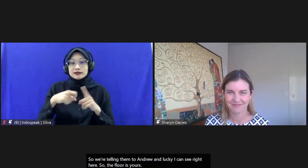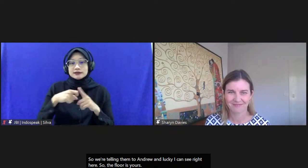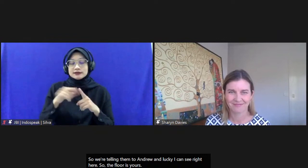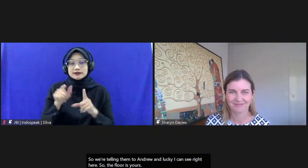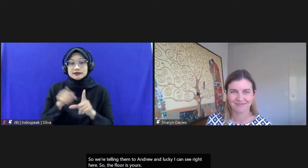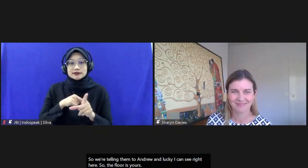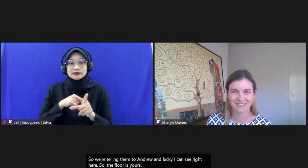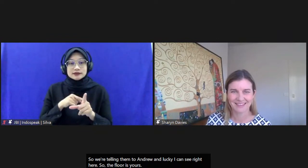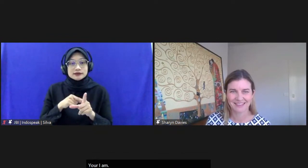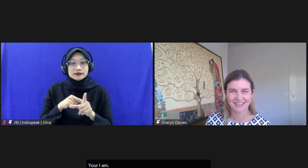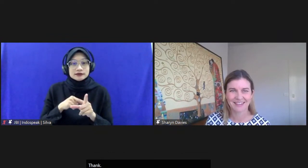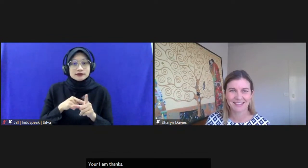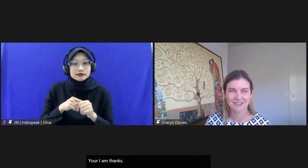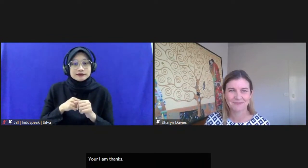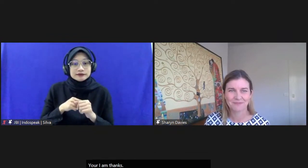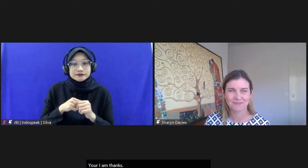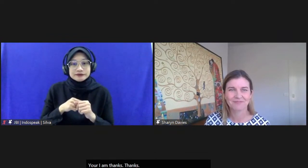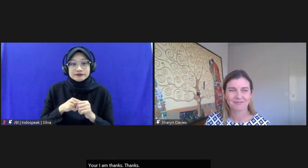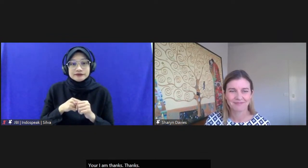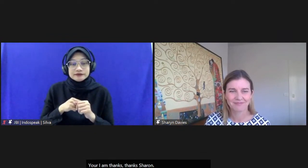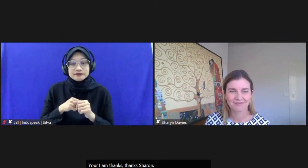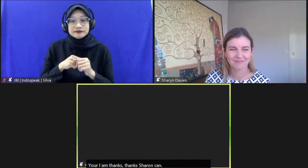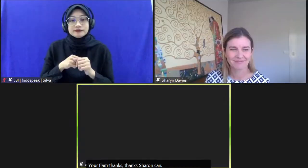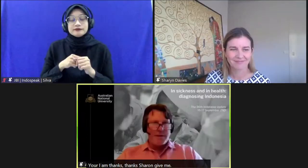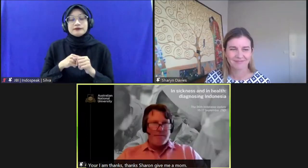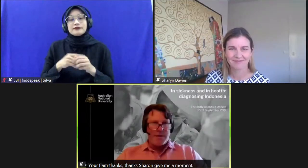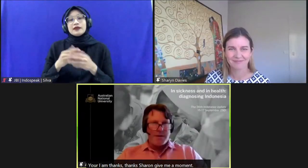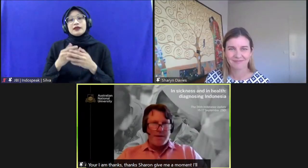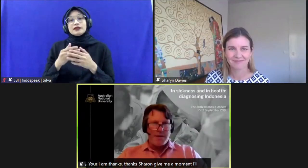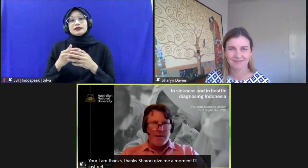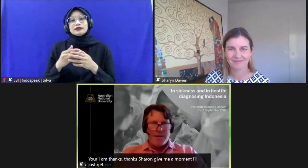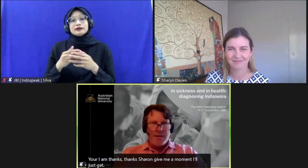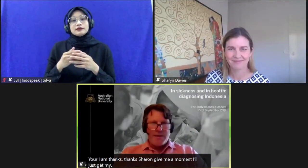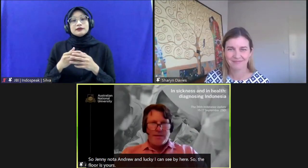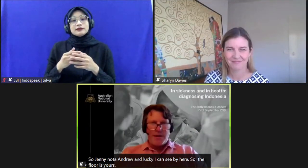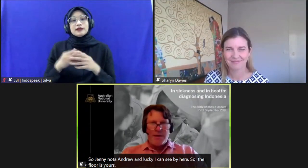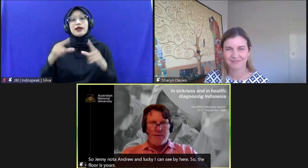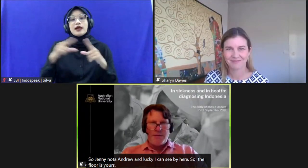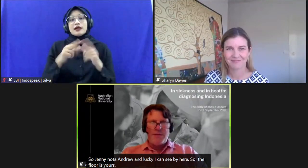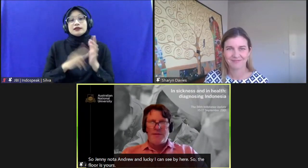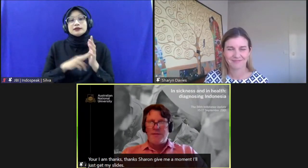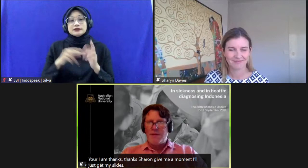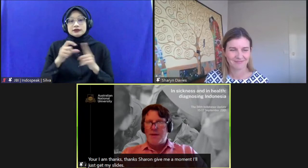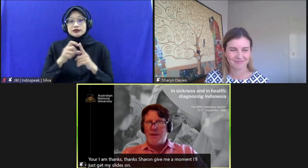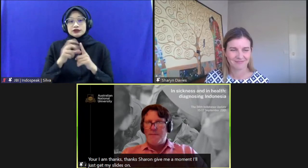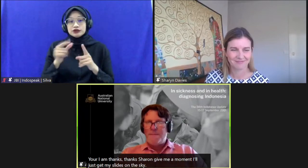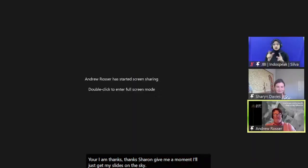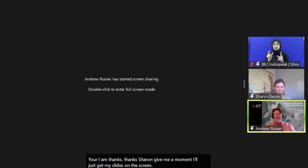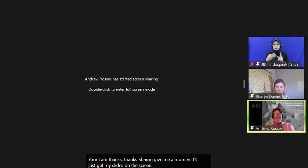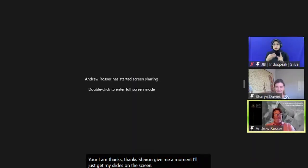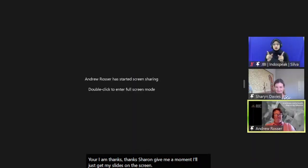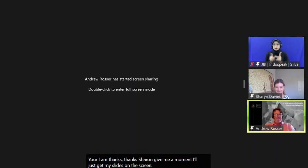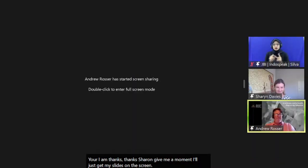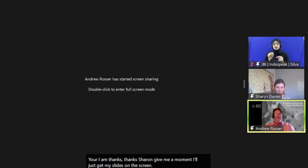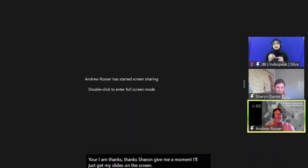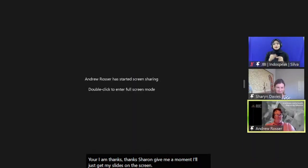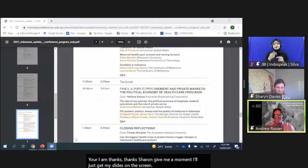Okay, here I am. Thanks, Sharon. Give me a moment. I'll just get my slides on the screen.